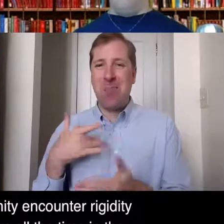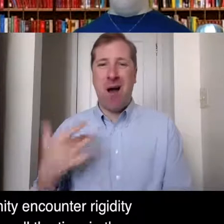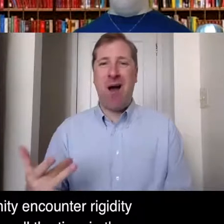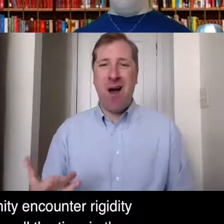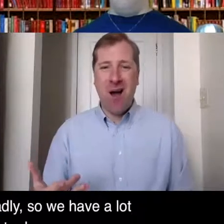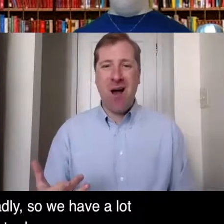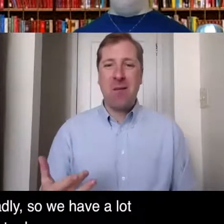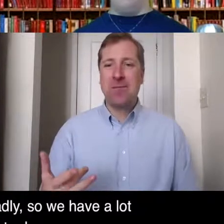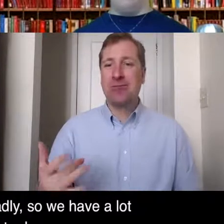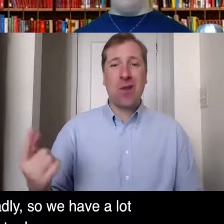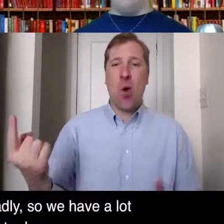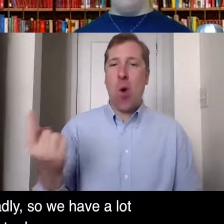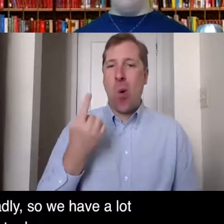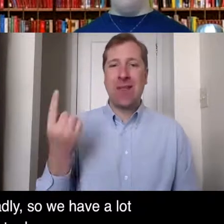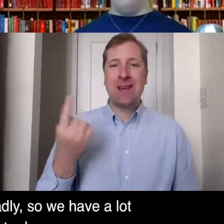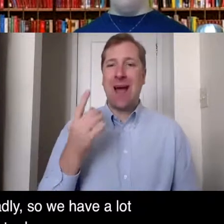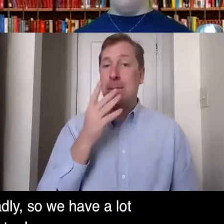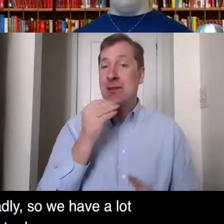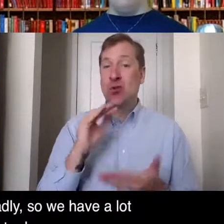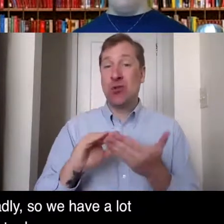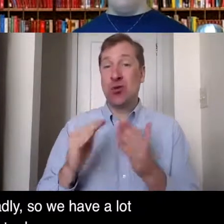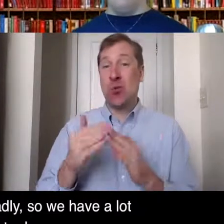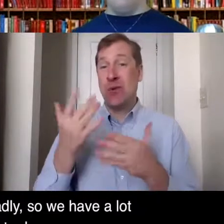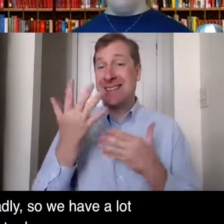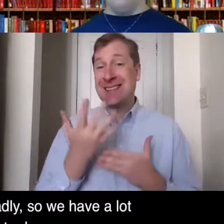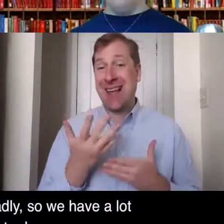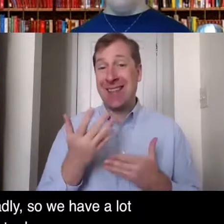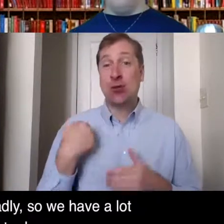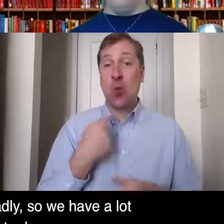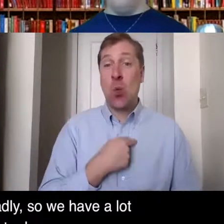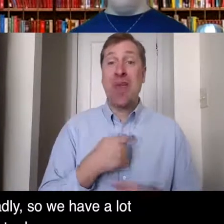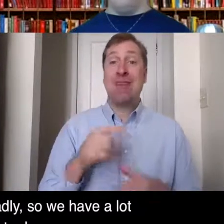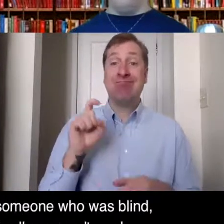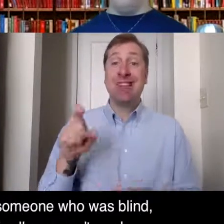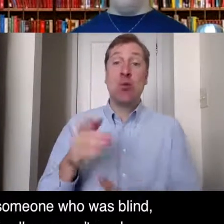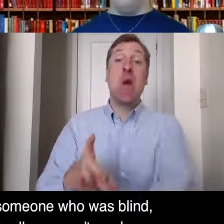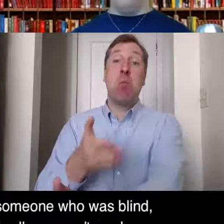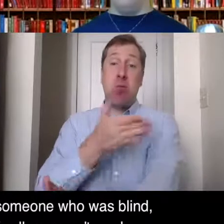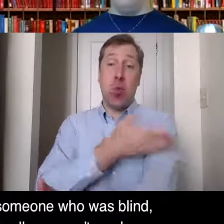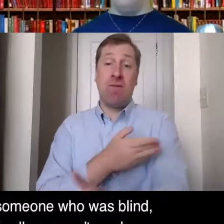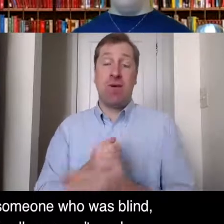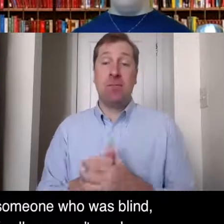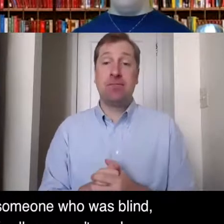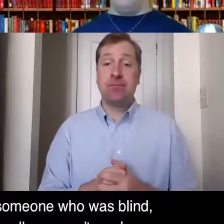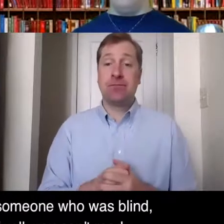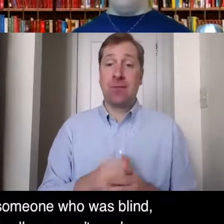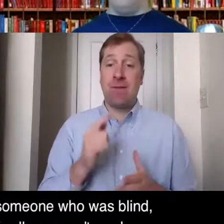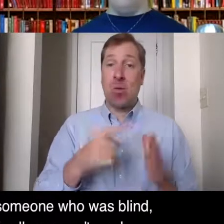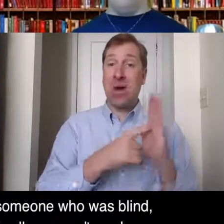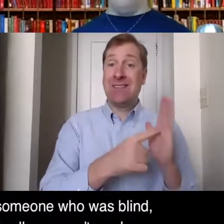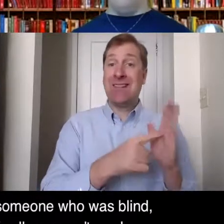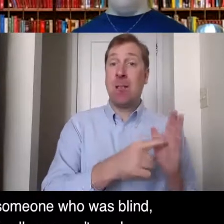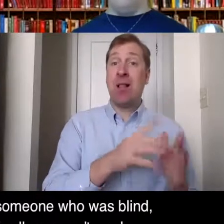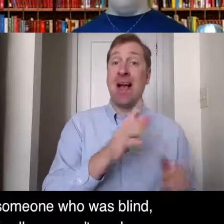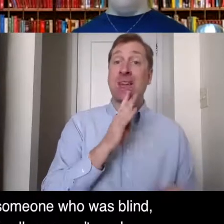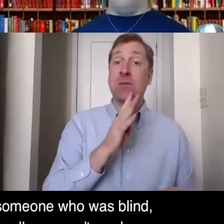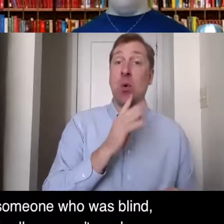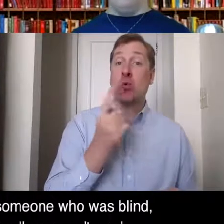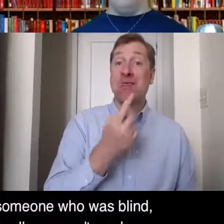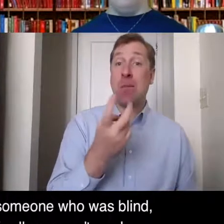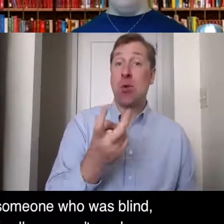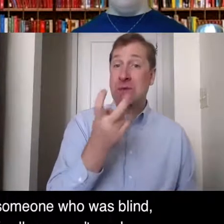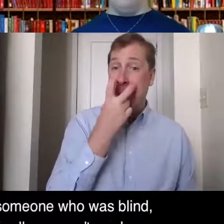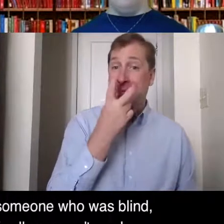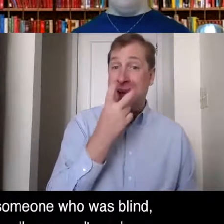all the time in the Jewish community, sadly. So we have a lot of work to do. For example, I spoke to someone who was blind and they were